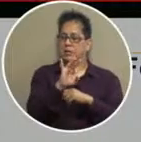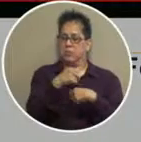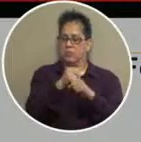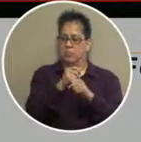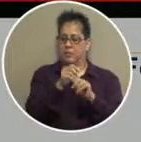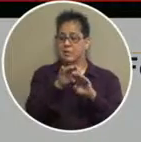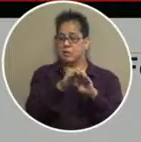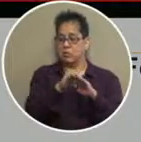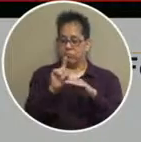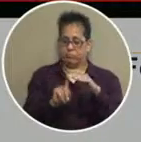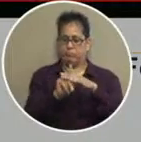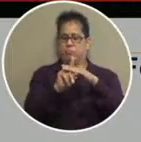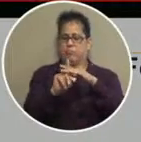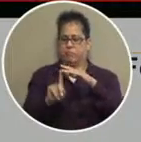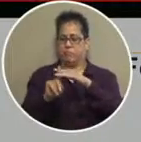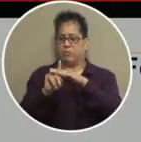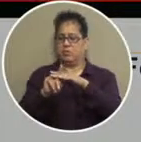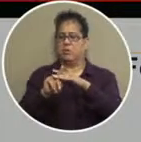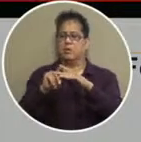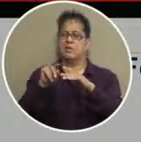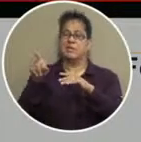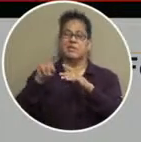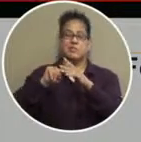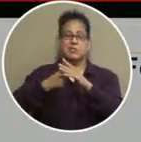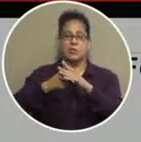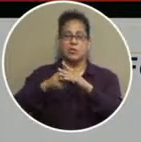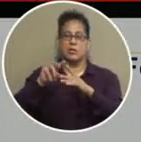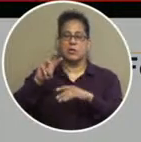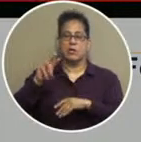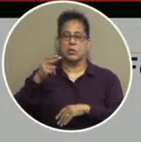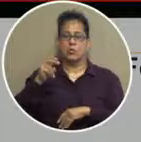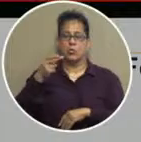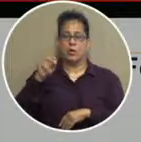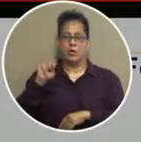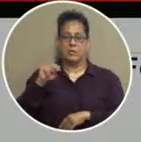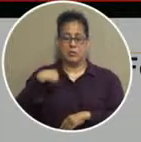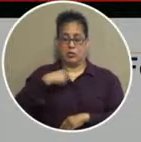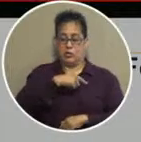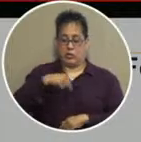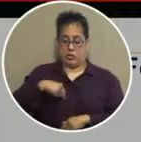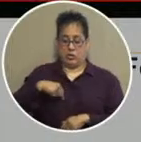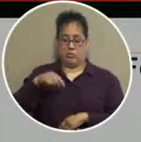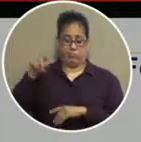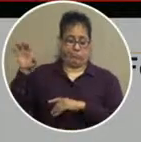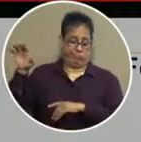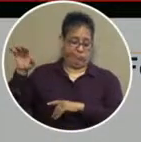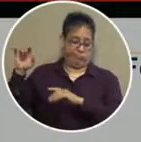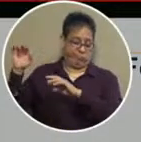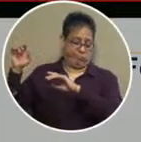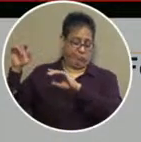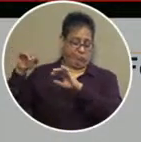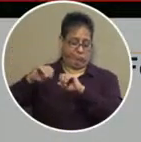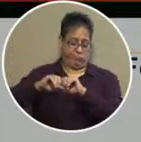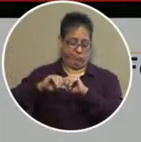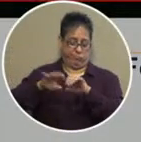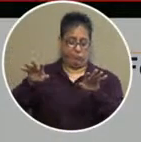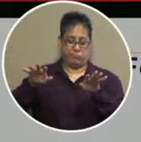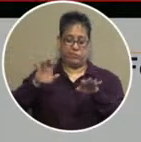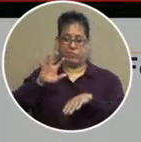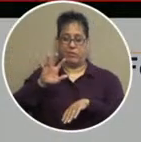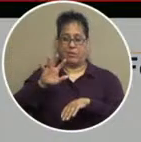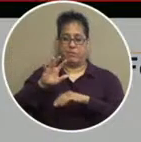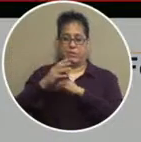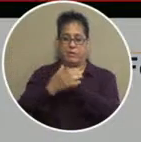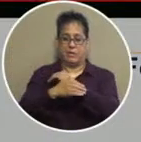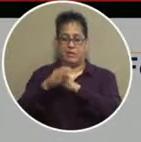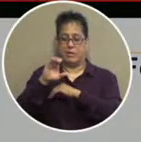presence, starting in Wuhan, China, and making its way all the way to the 5 continents. And